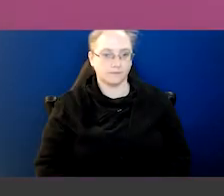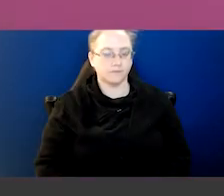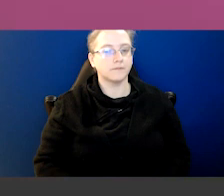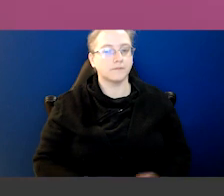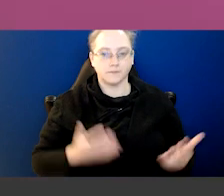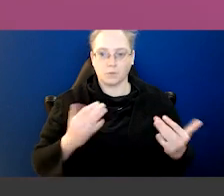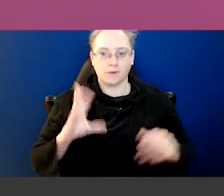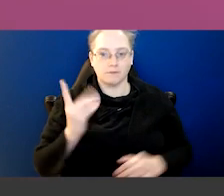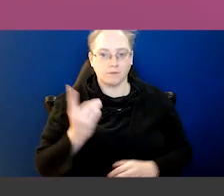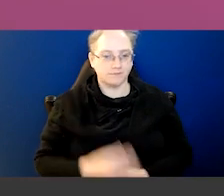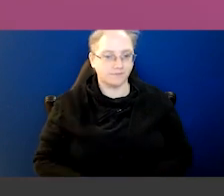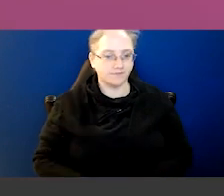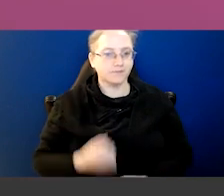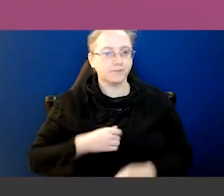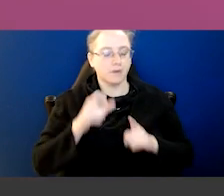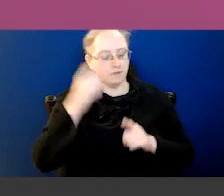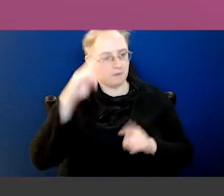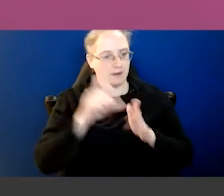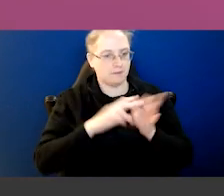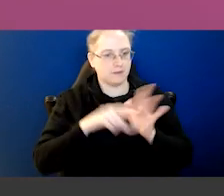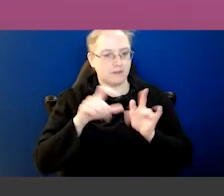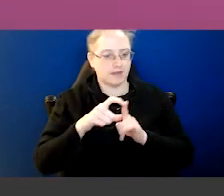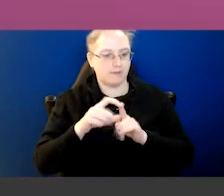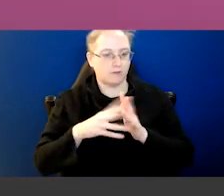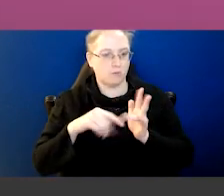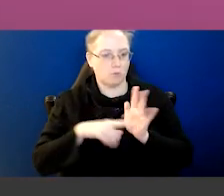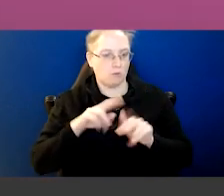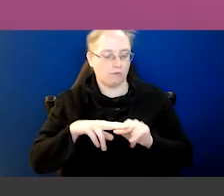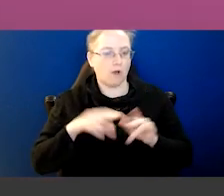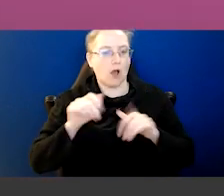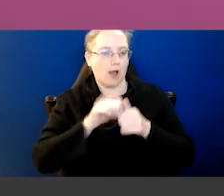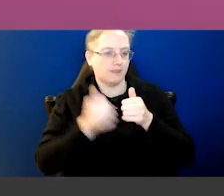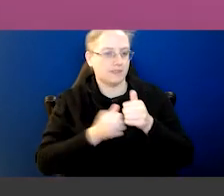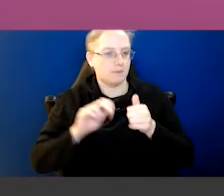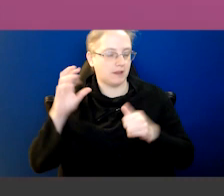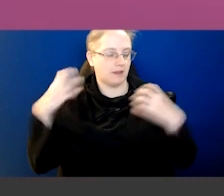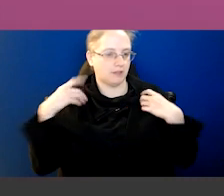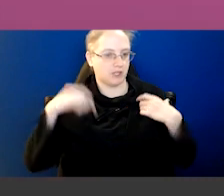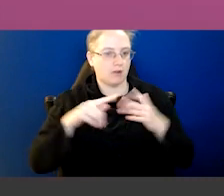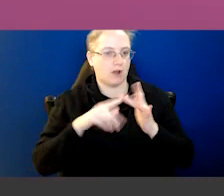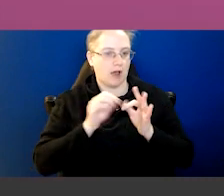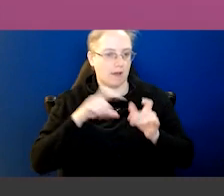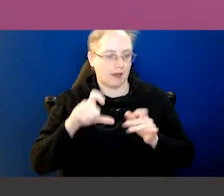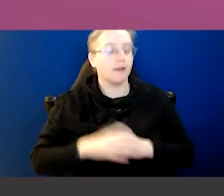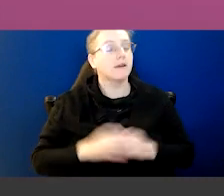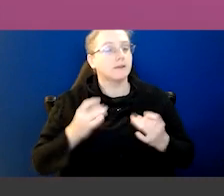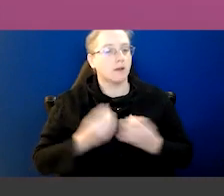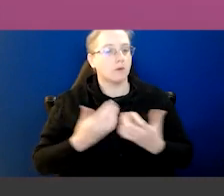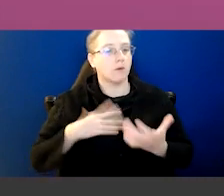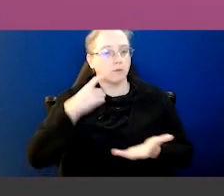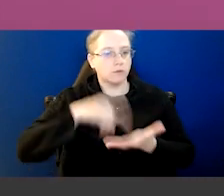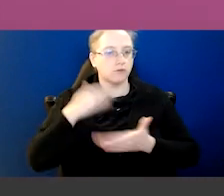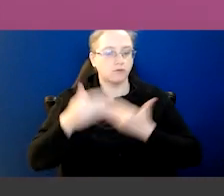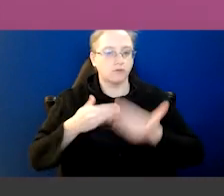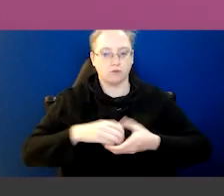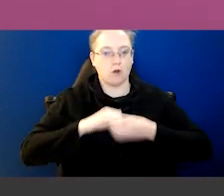Well, welcome everyone. I'm David Wolfe, Deputy Commissioner here at IBAC. And to begin with, I'd like to acknowledge the traditional owners of the lands